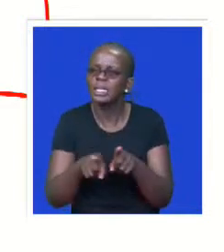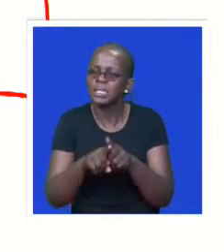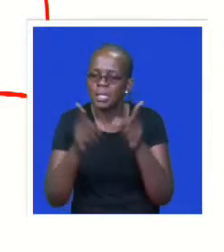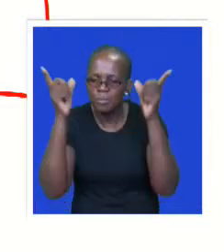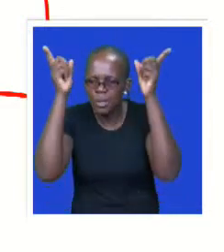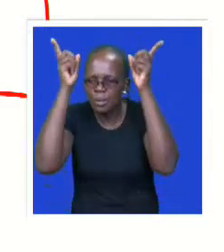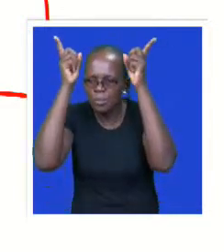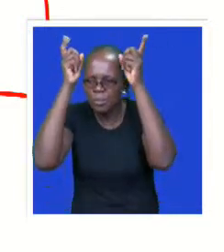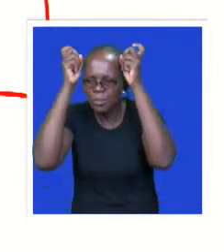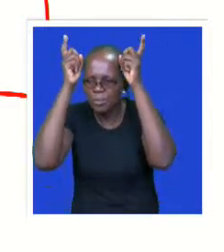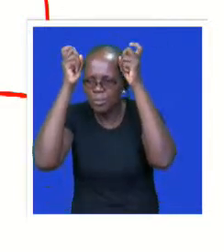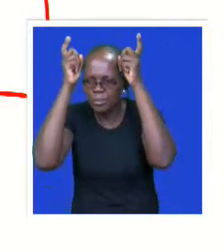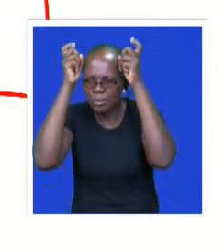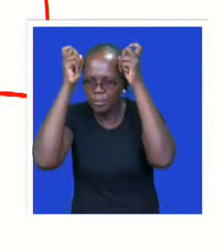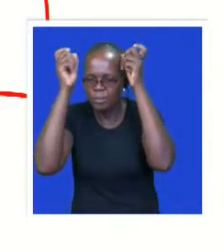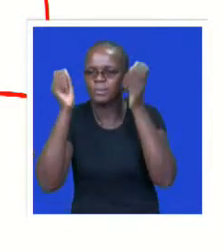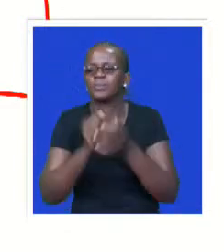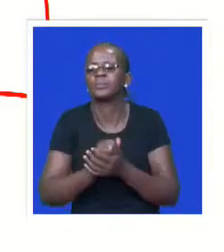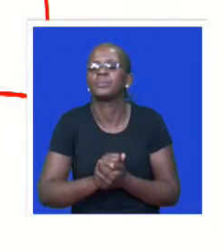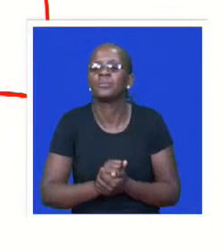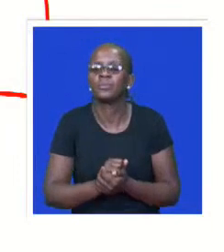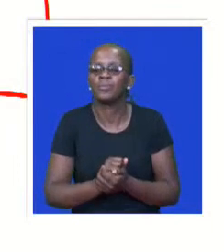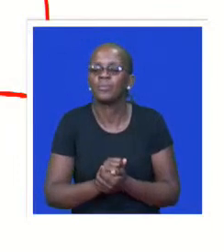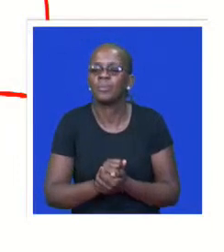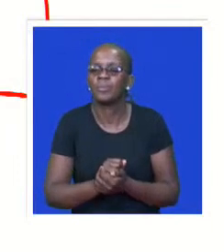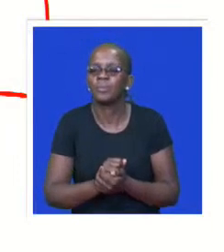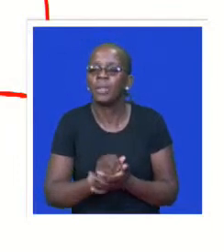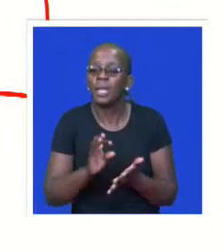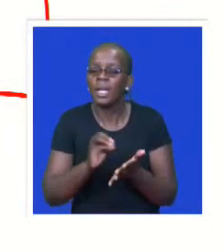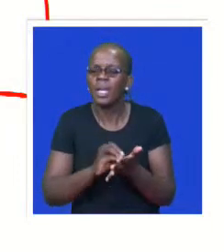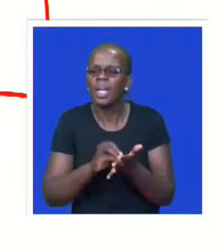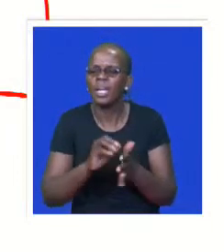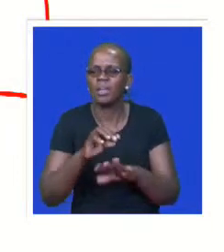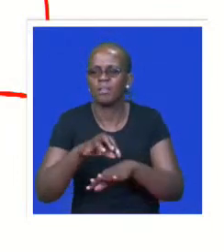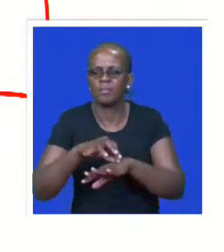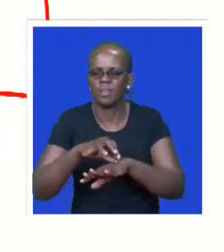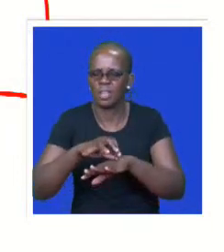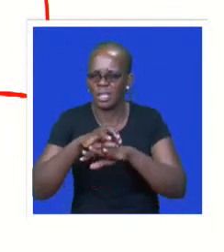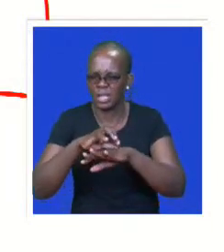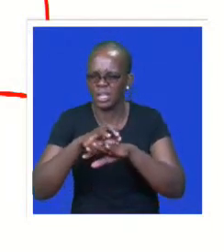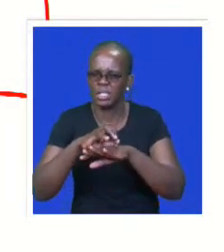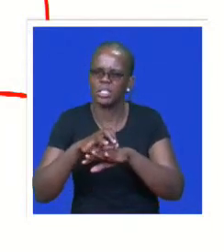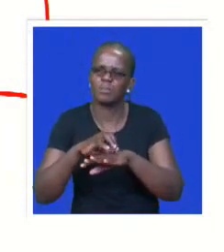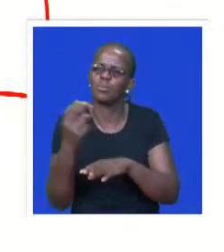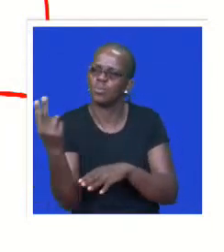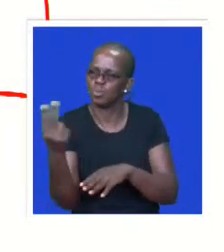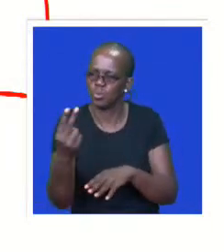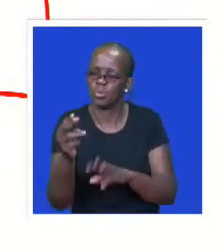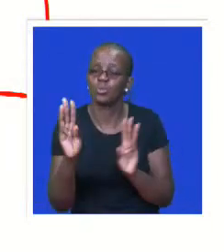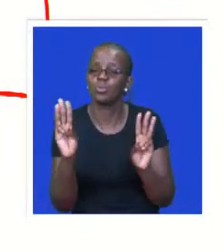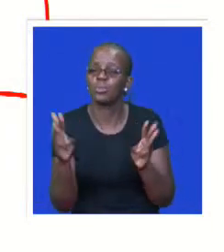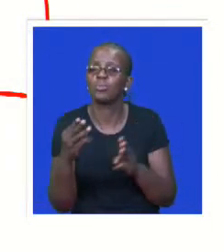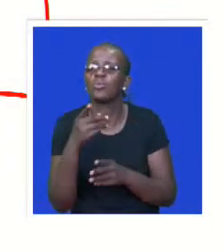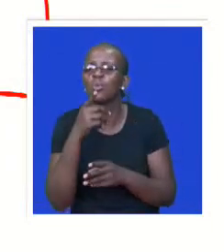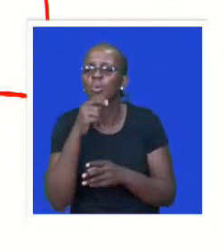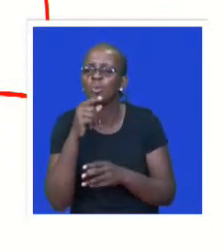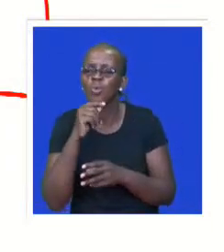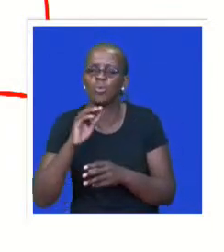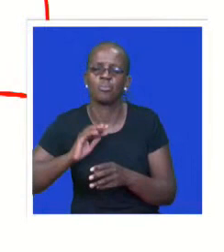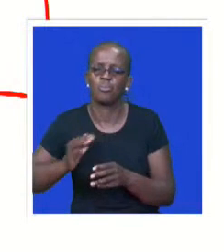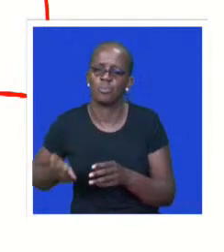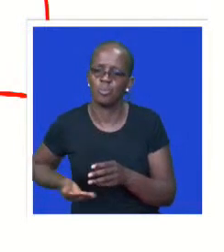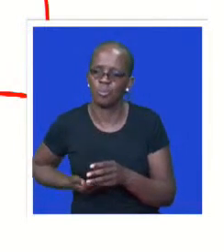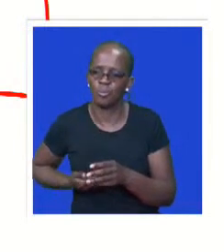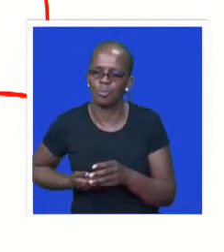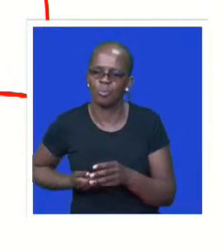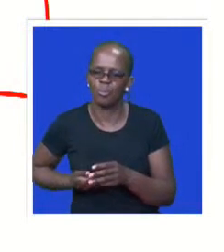that the devil was envious of the relationship that God shared with Adam and Eve. So it decided to use its cunning